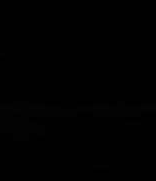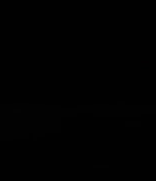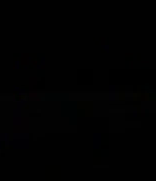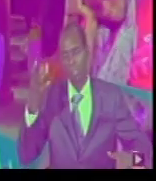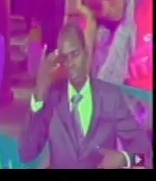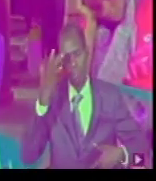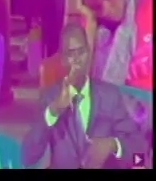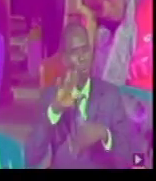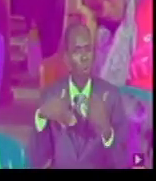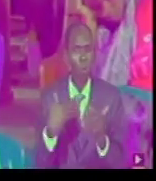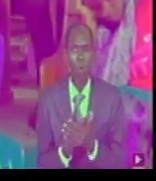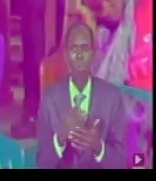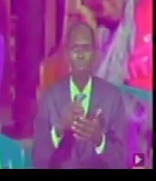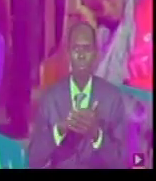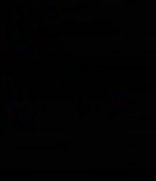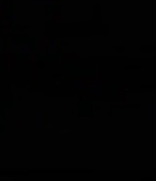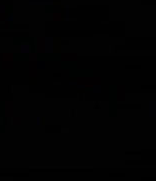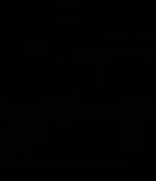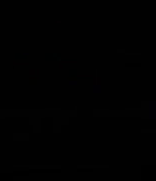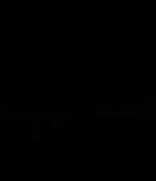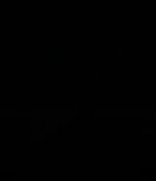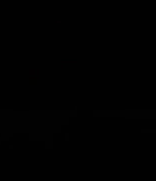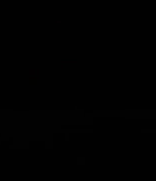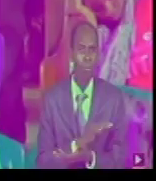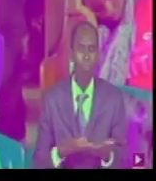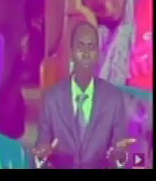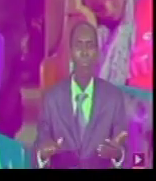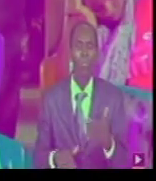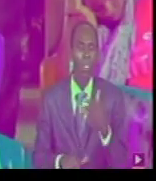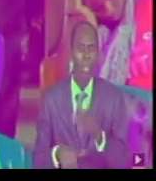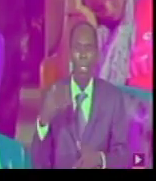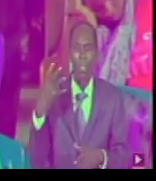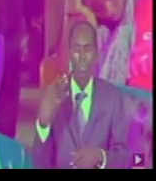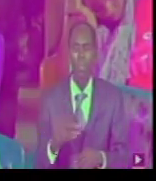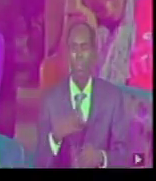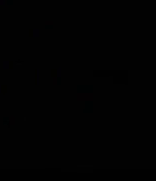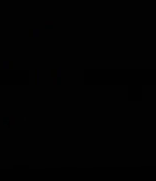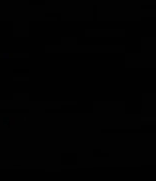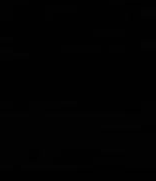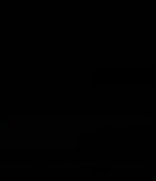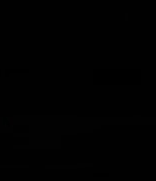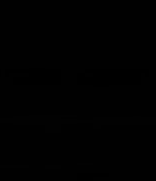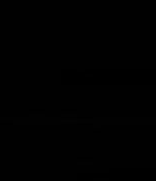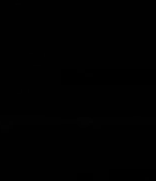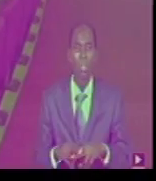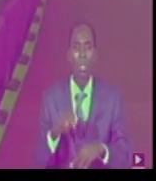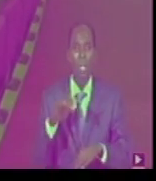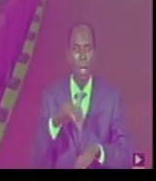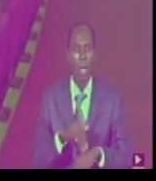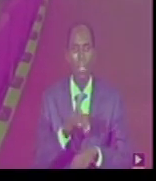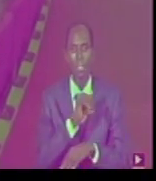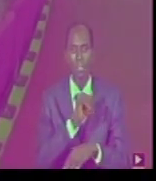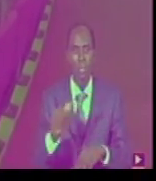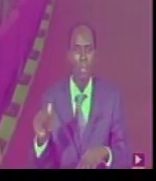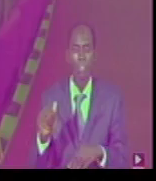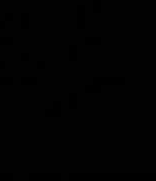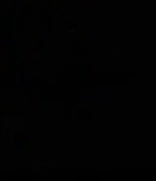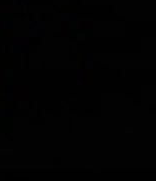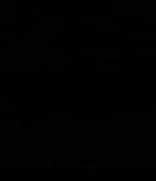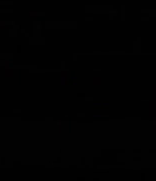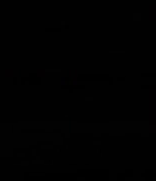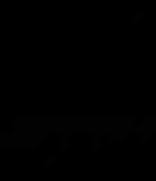erased, eradicated out of the nation at a price. You see, there are